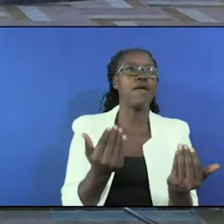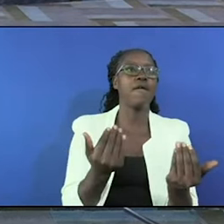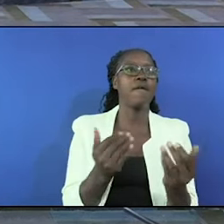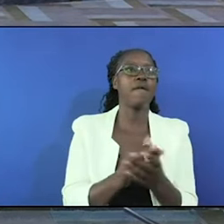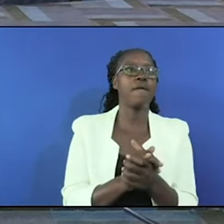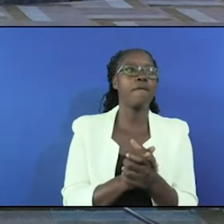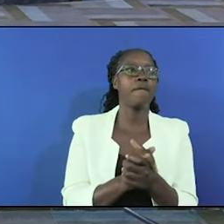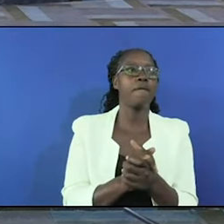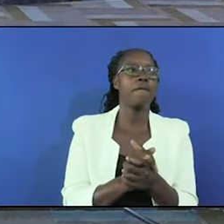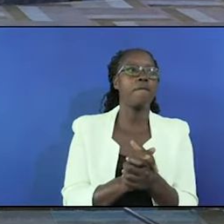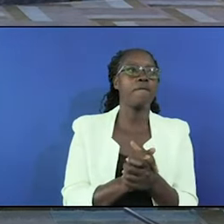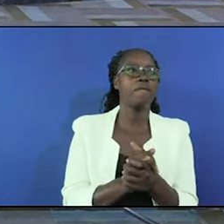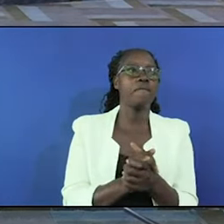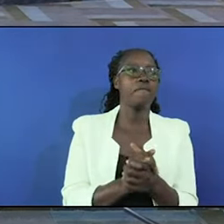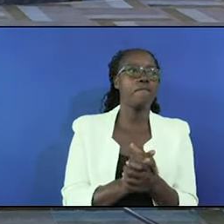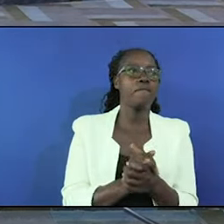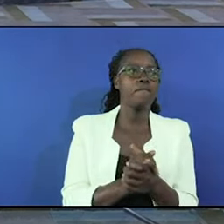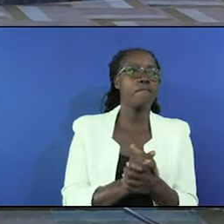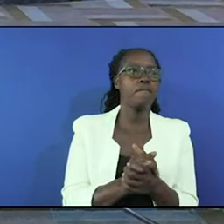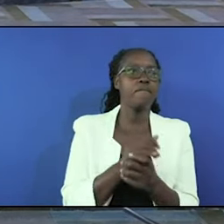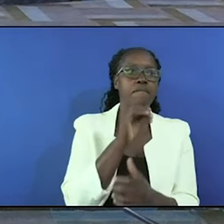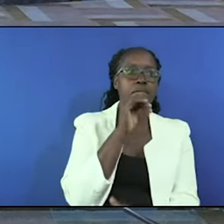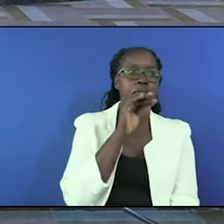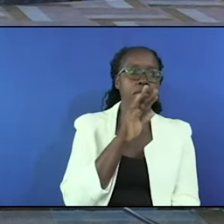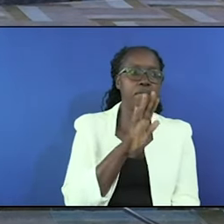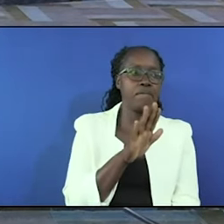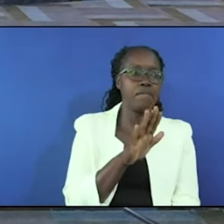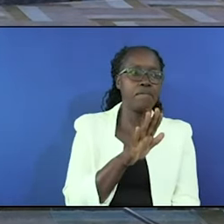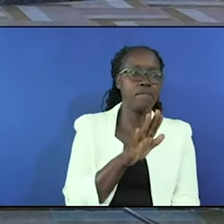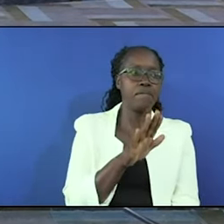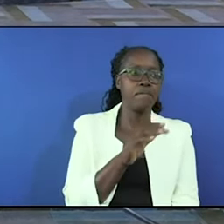your children. And your son.